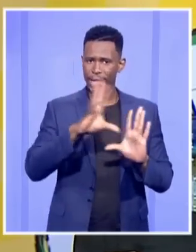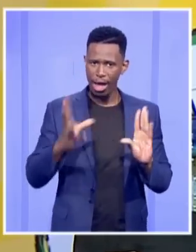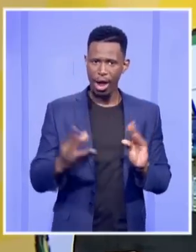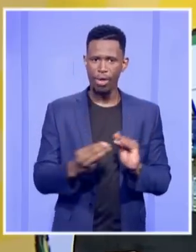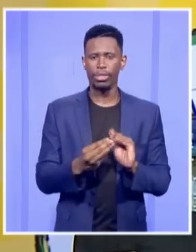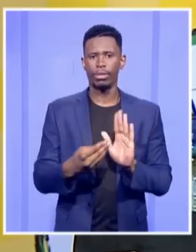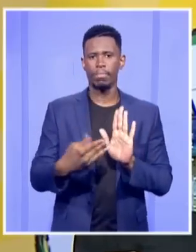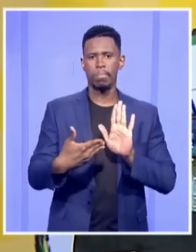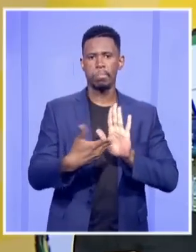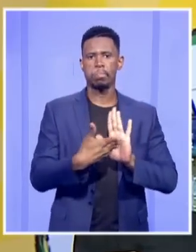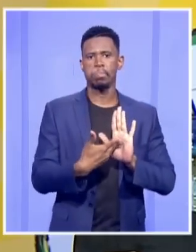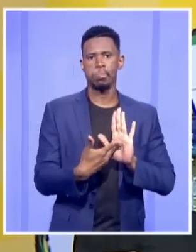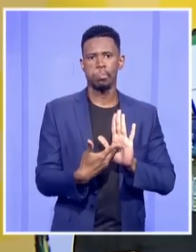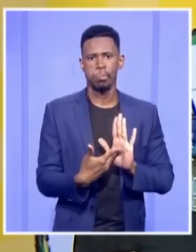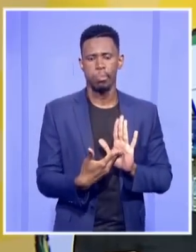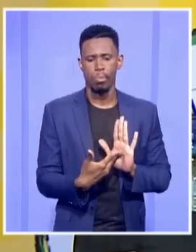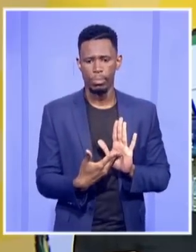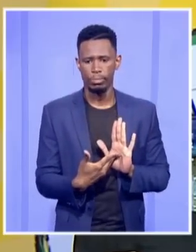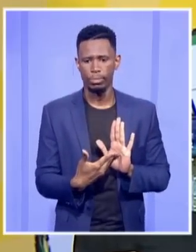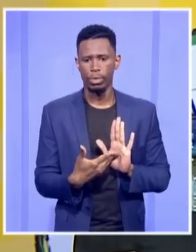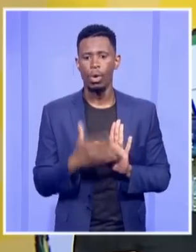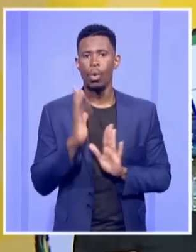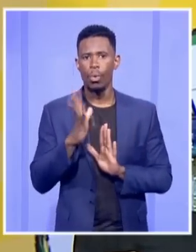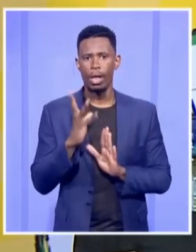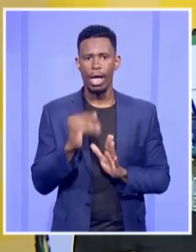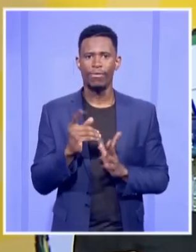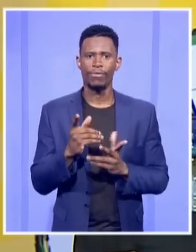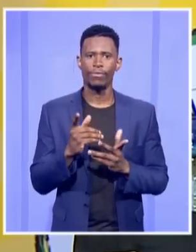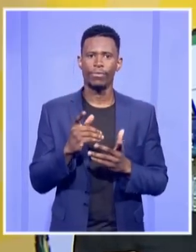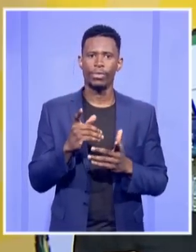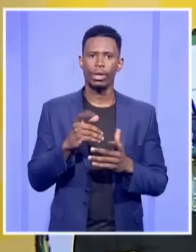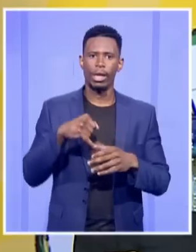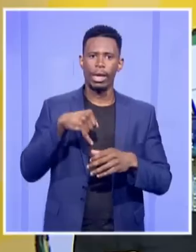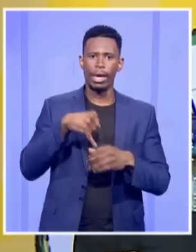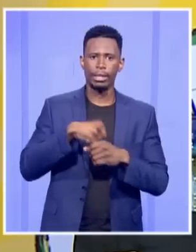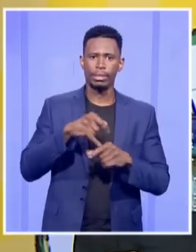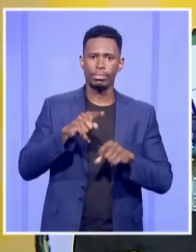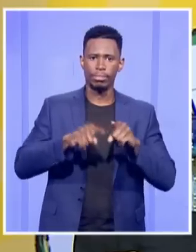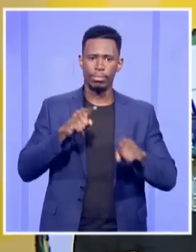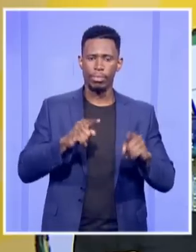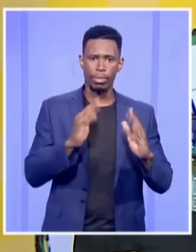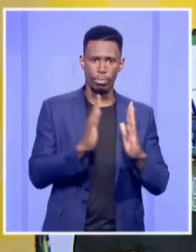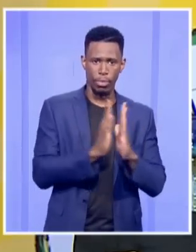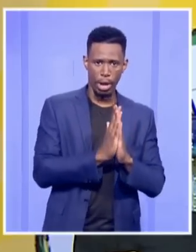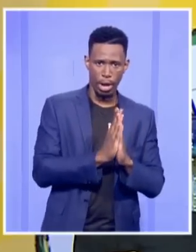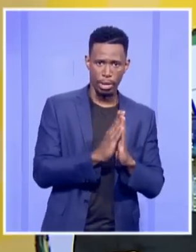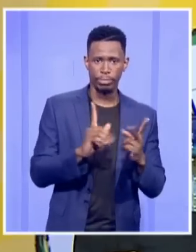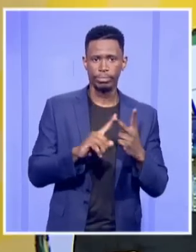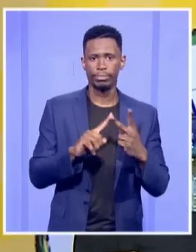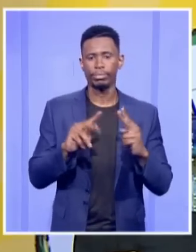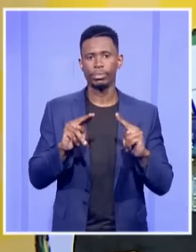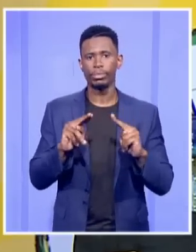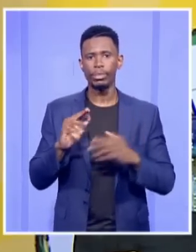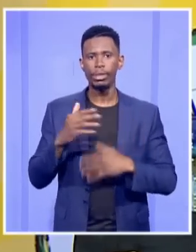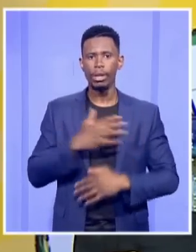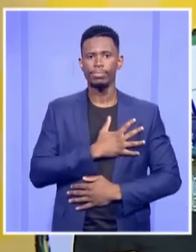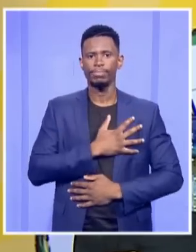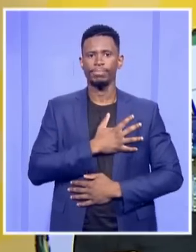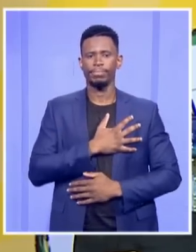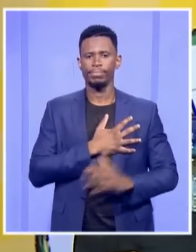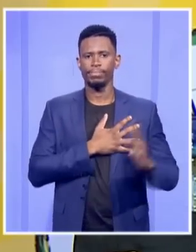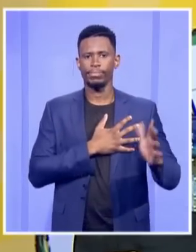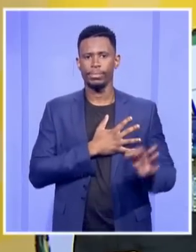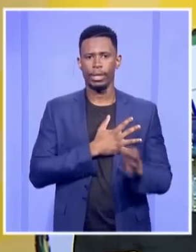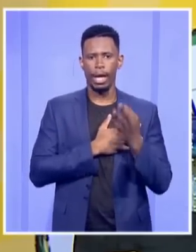So we'll have interdenominational prayers, the national anthem, and the African Union